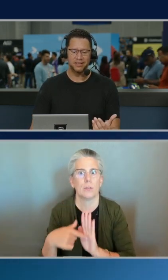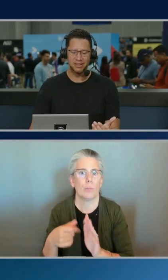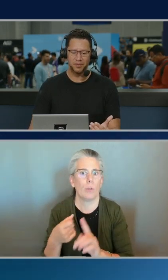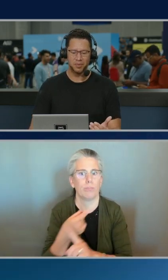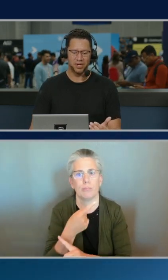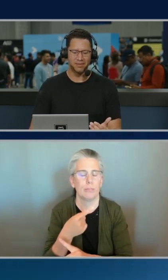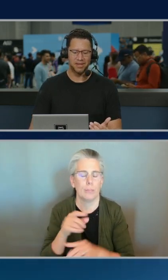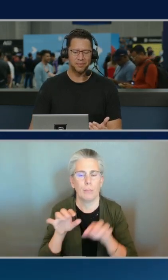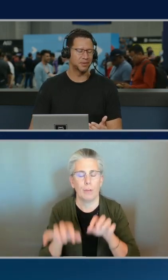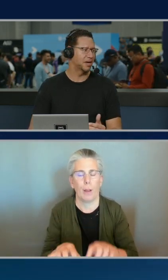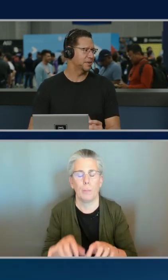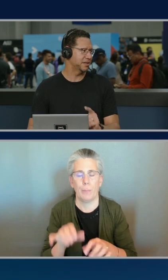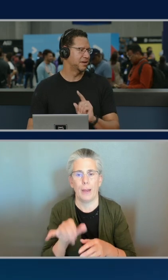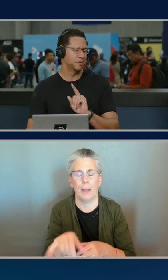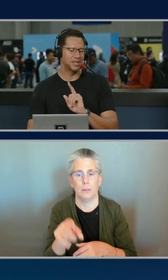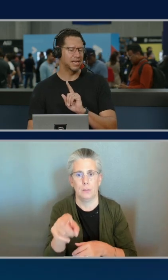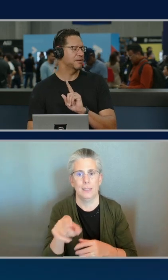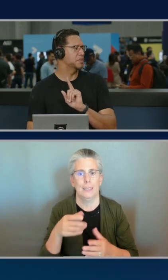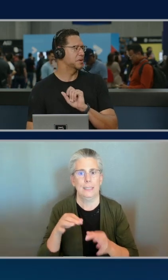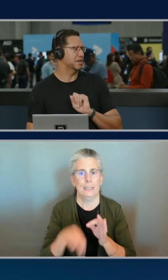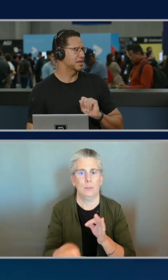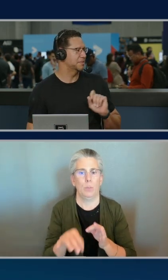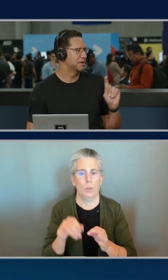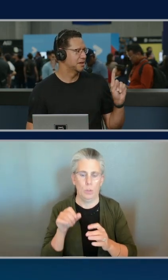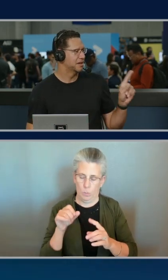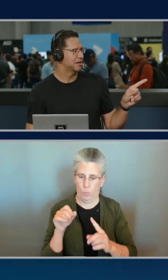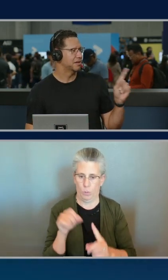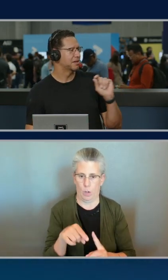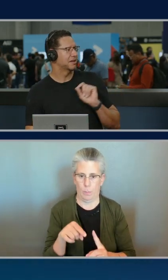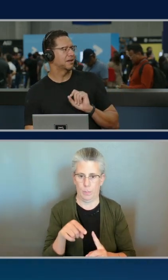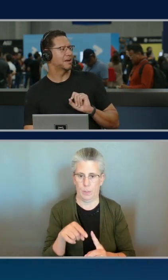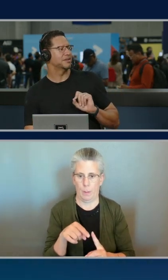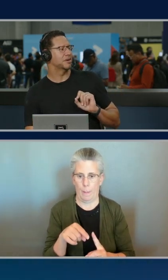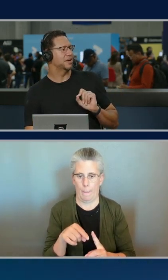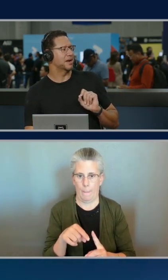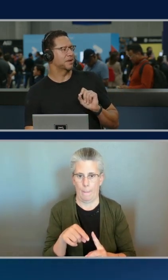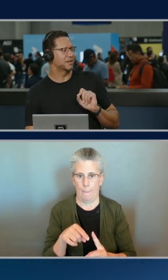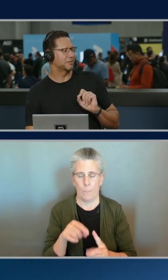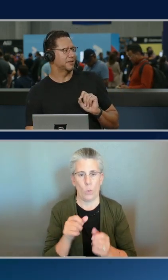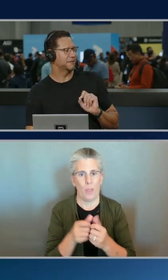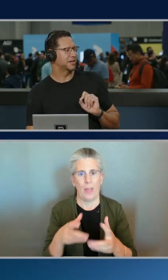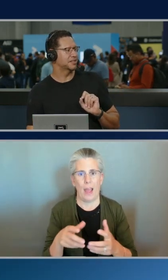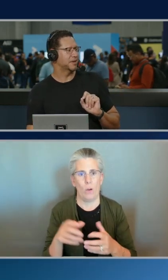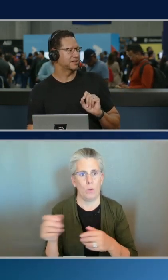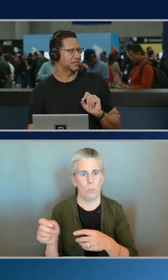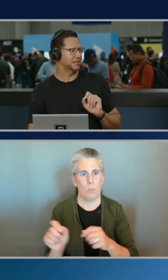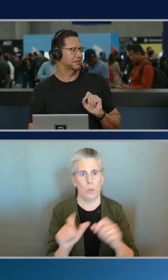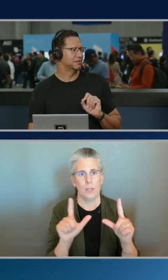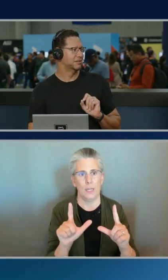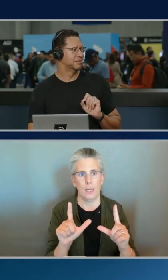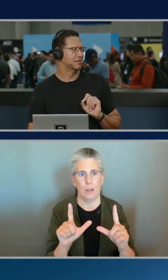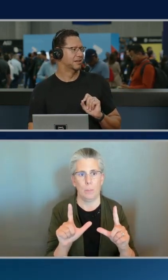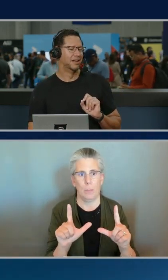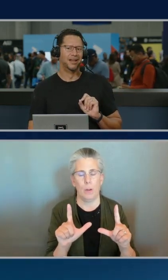very simple prompt, and I'm probably, without even pulling it up, how much you want to bet I'm going to have to refresh my